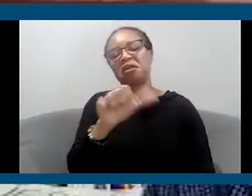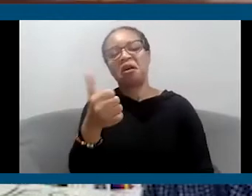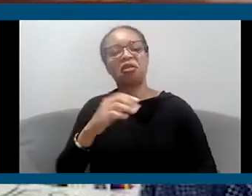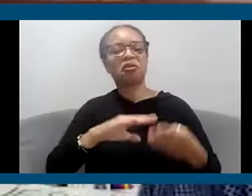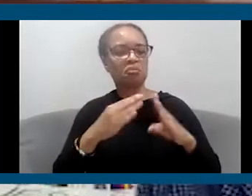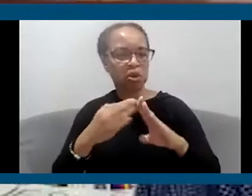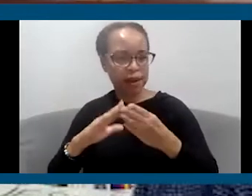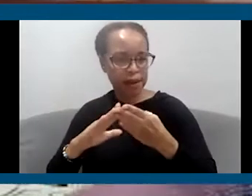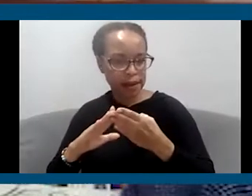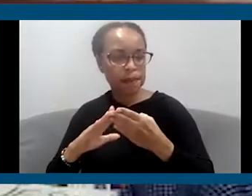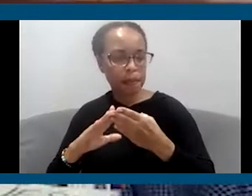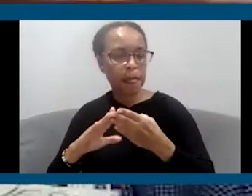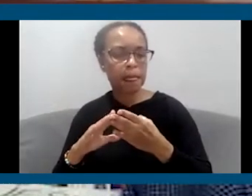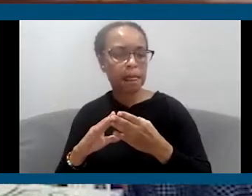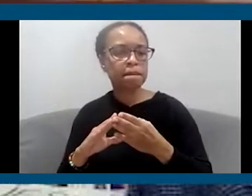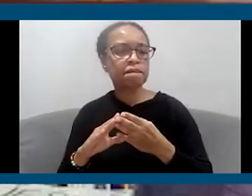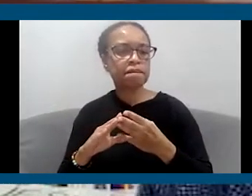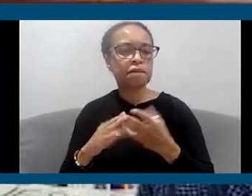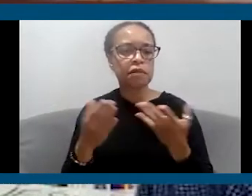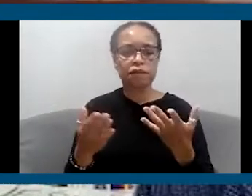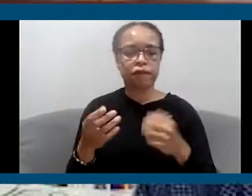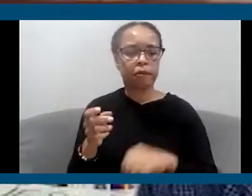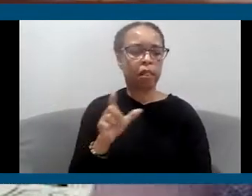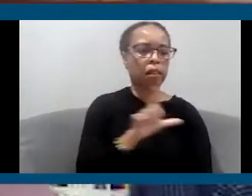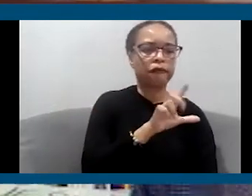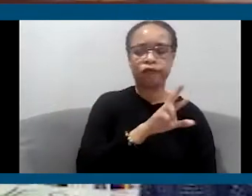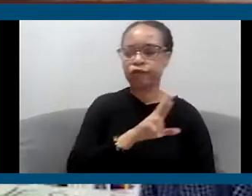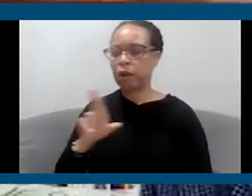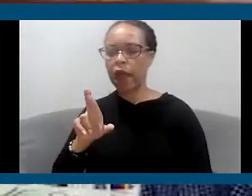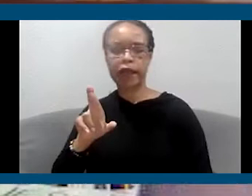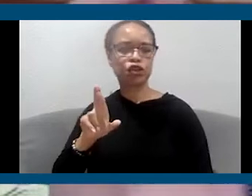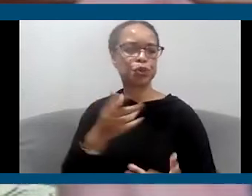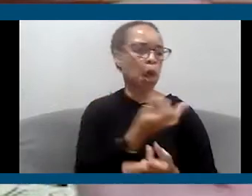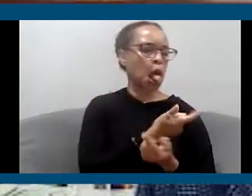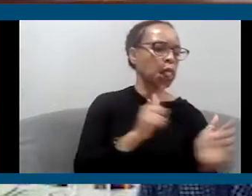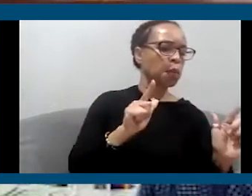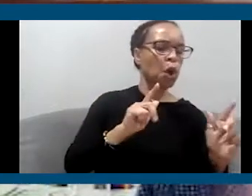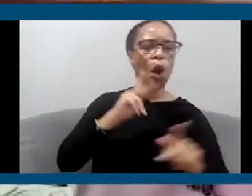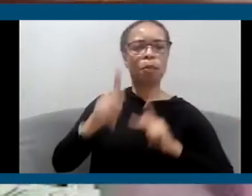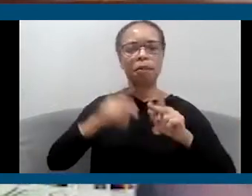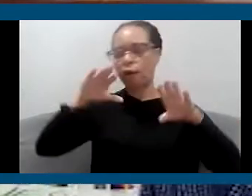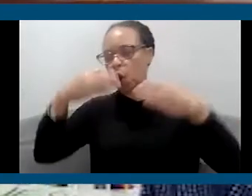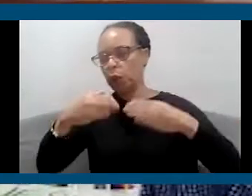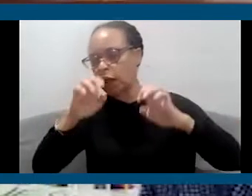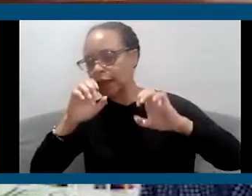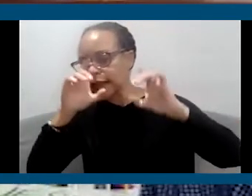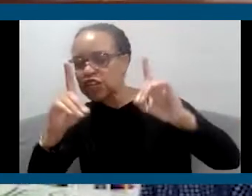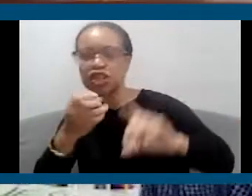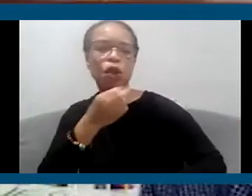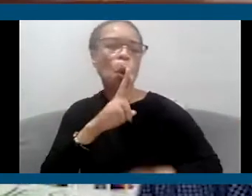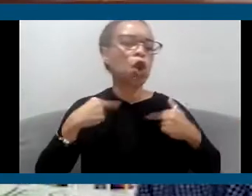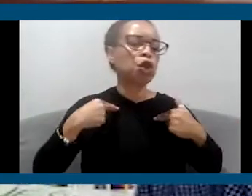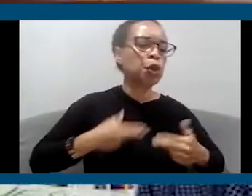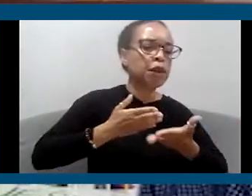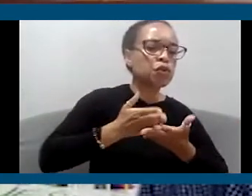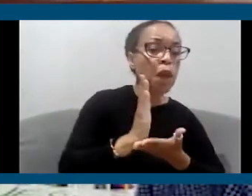non-monolithic. From left to right, conservative to liberal, people focus on education, others focus on human rights.